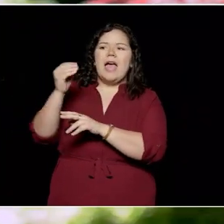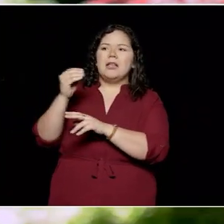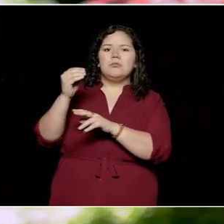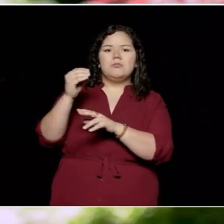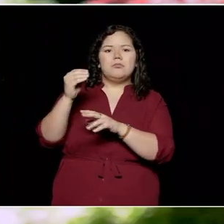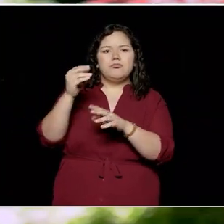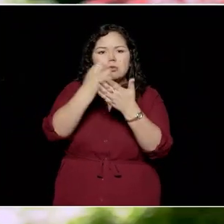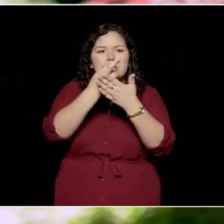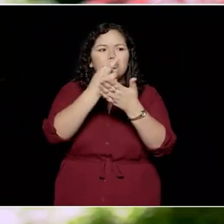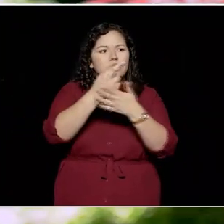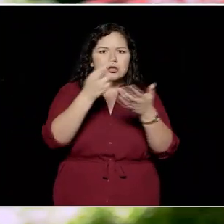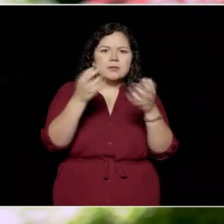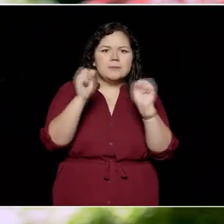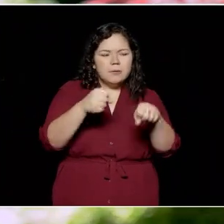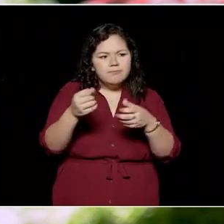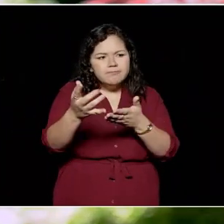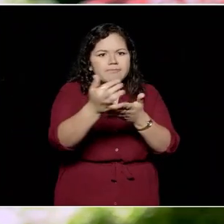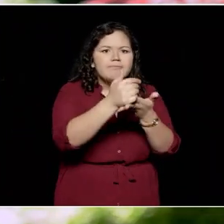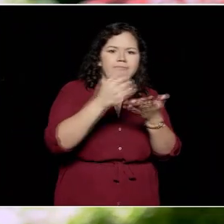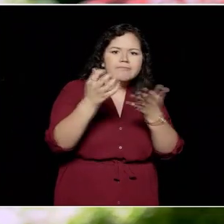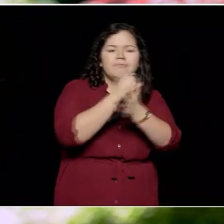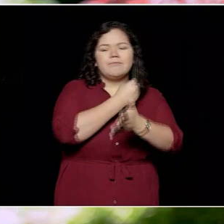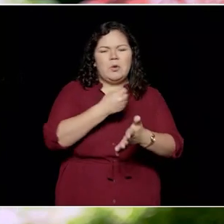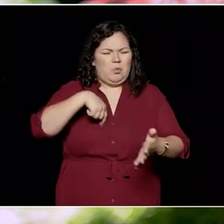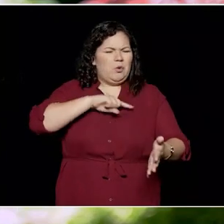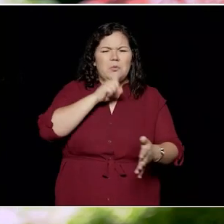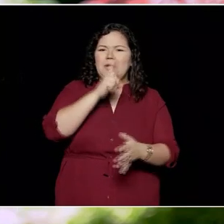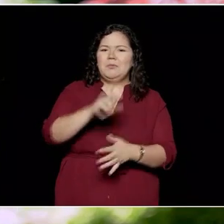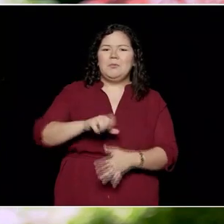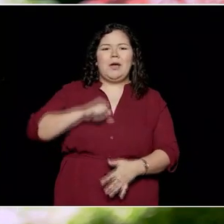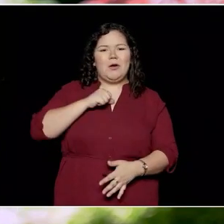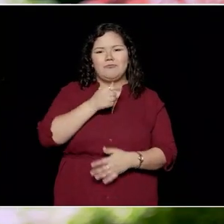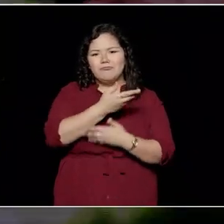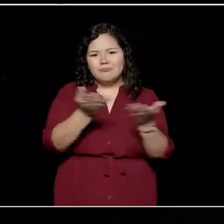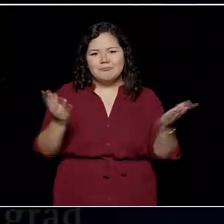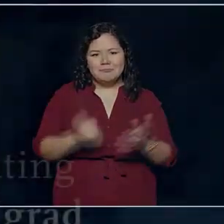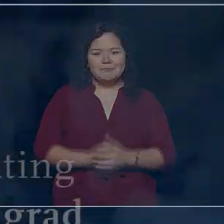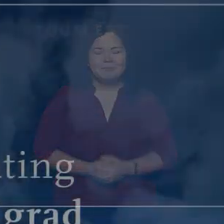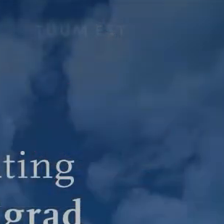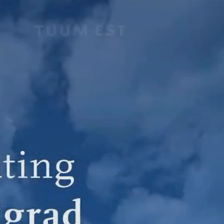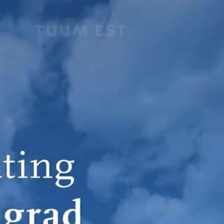you're UBC alums. Congratulations. UBC Science is so proud of you.